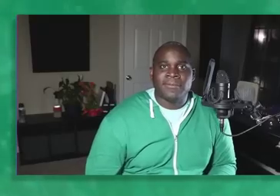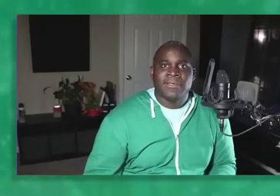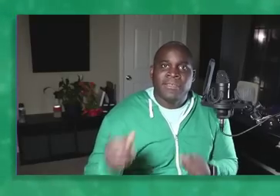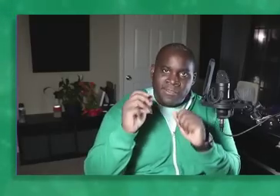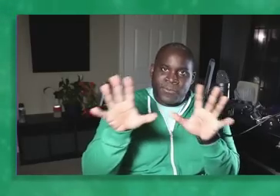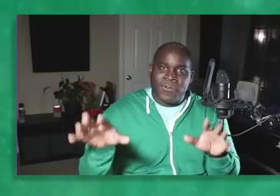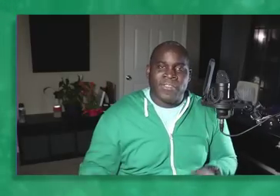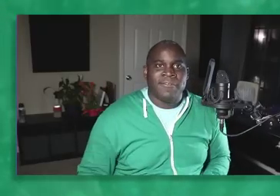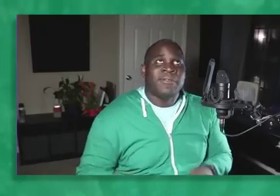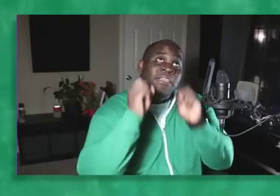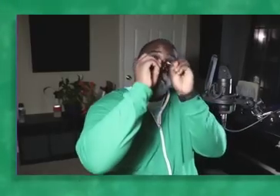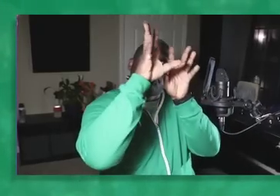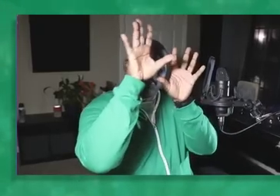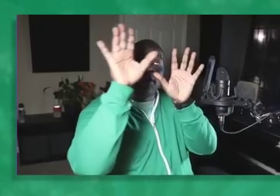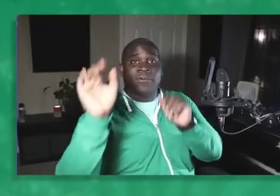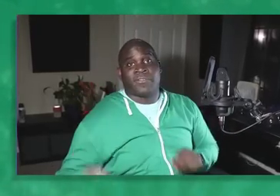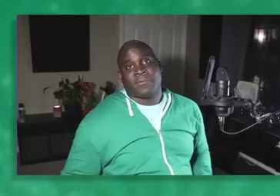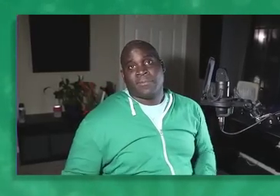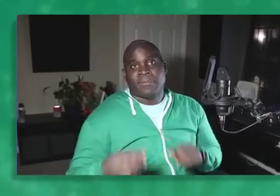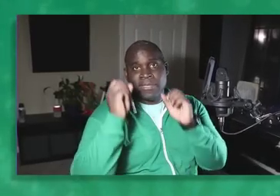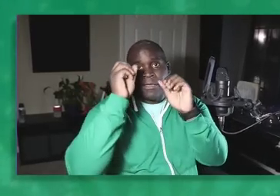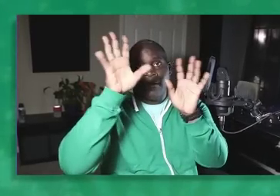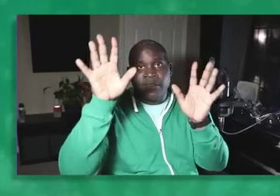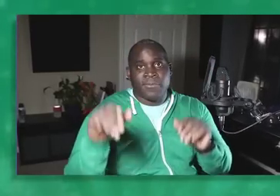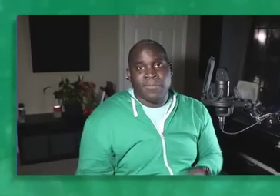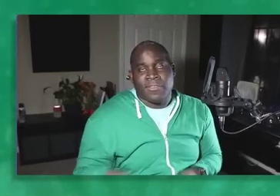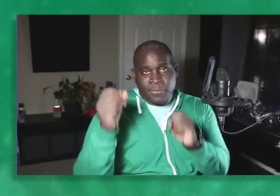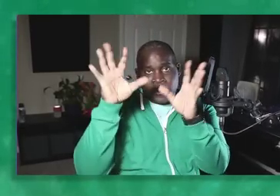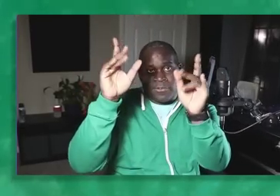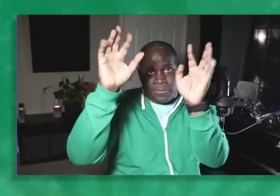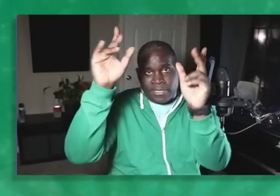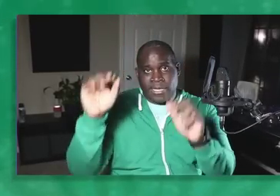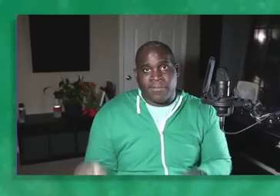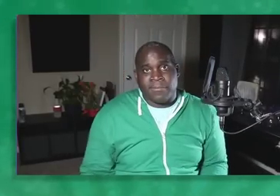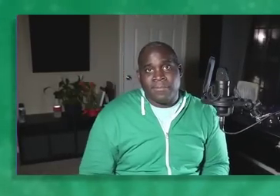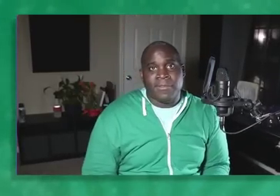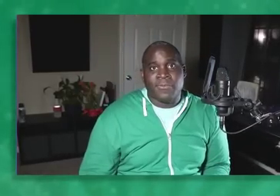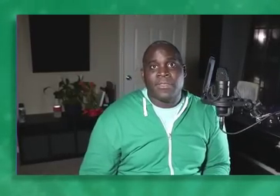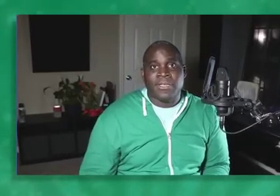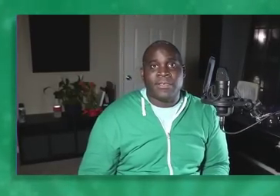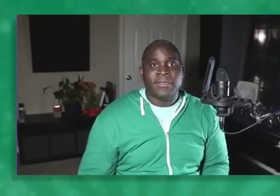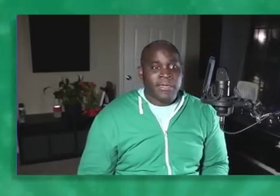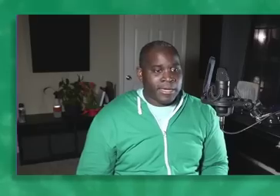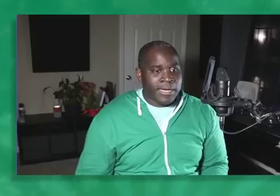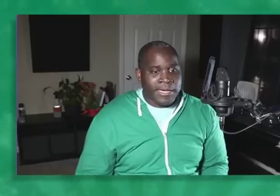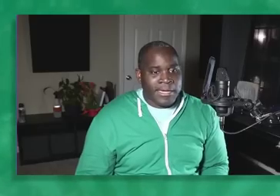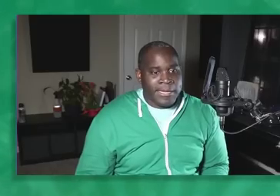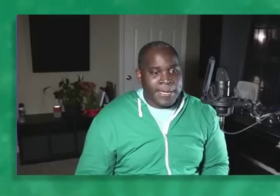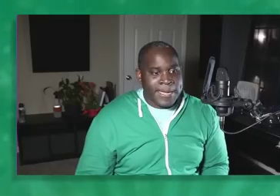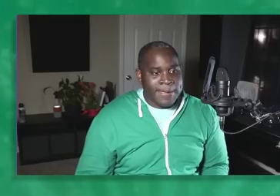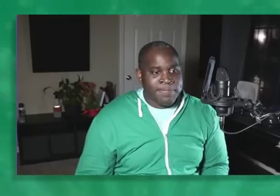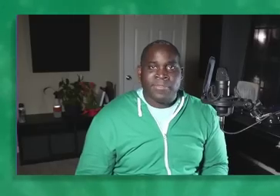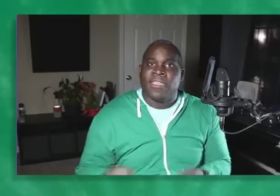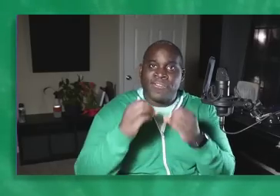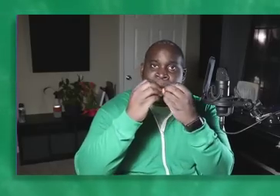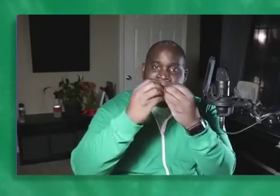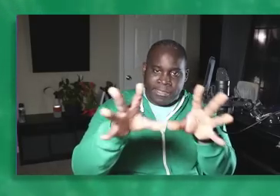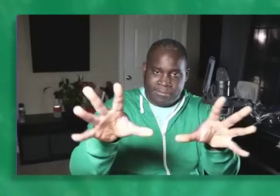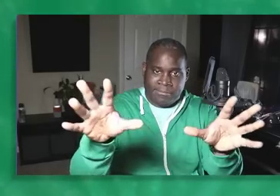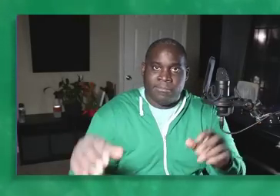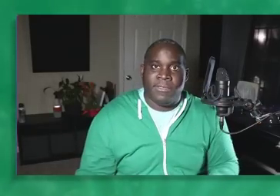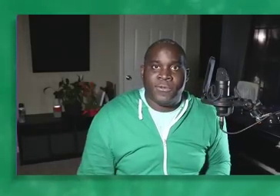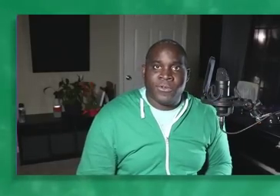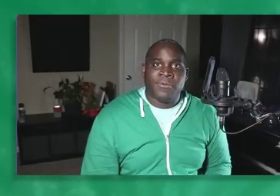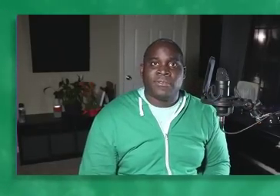ever. It's the worst ever. It sparkles. Like, oh, the sparkles are really nice. That's really good. They